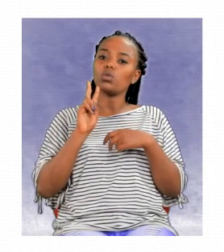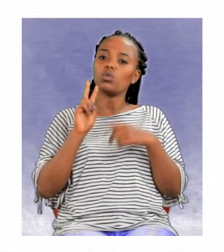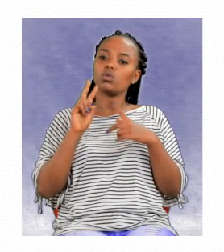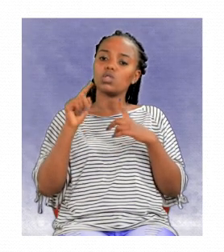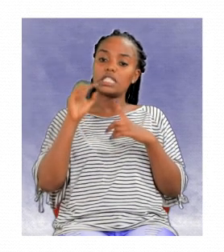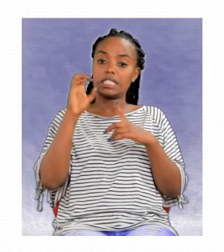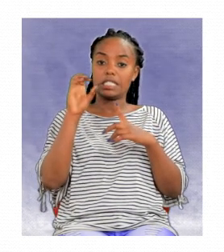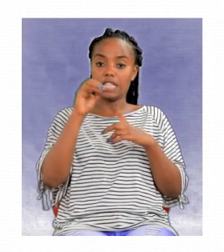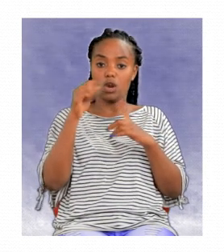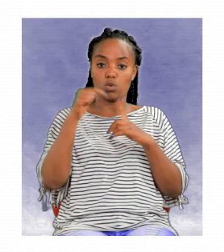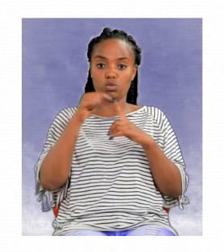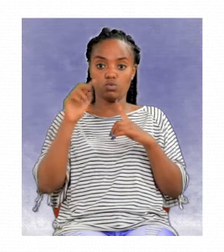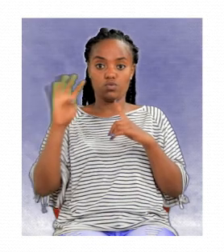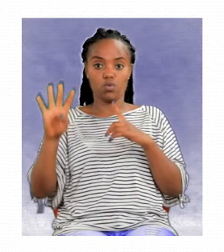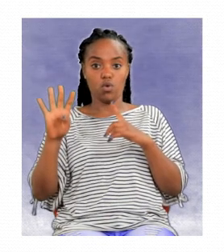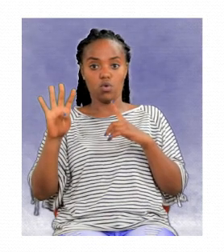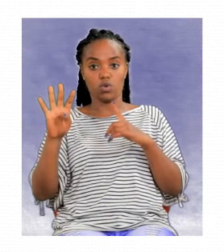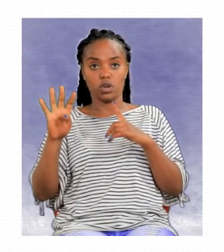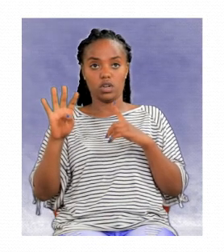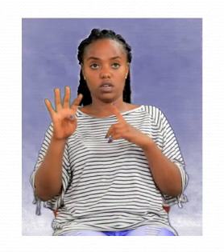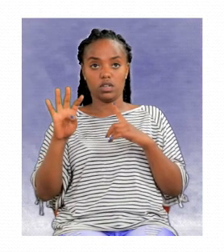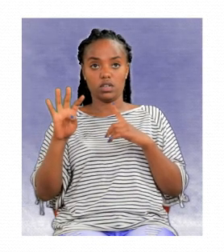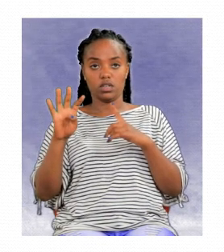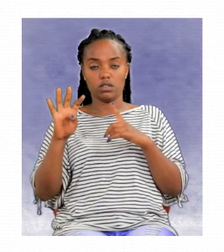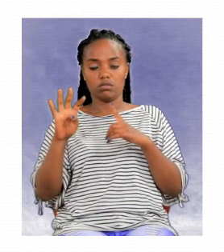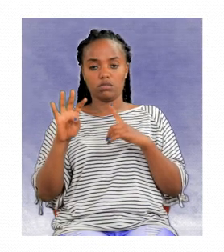4, for the next class,